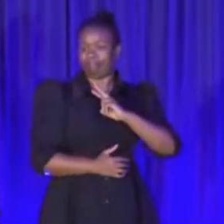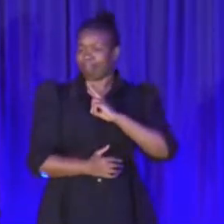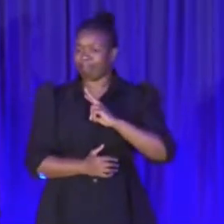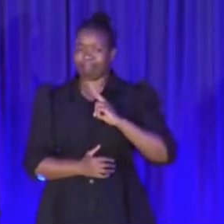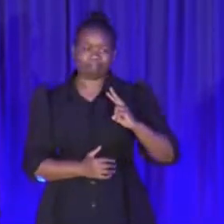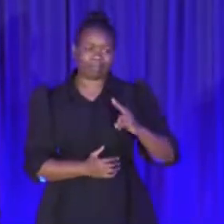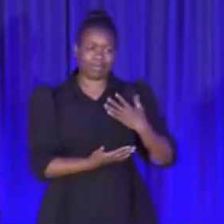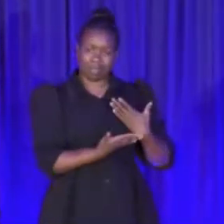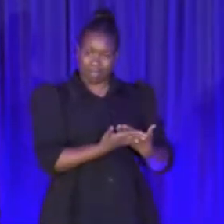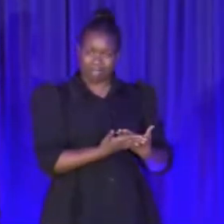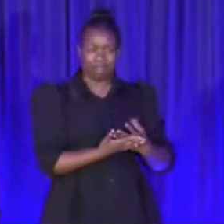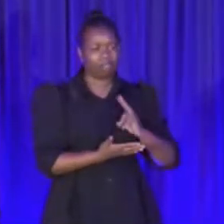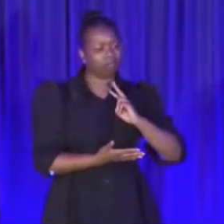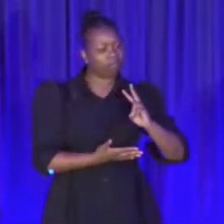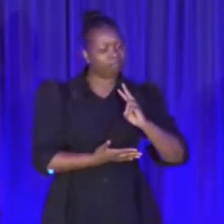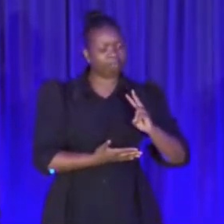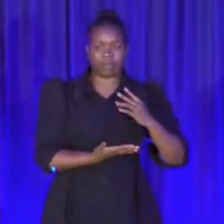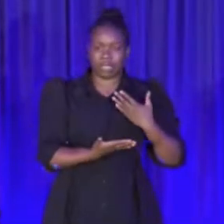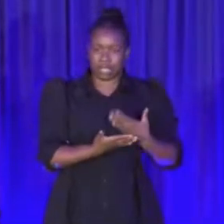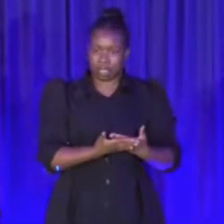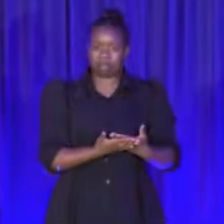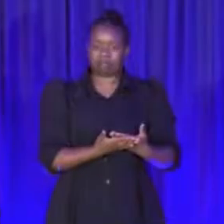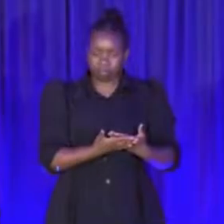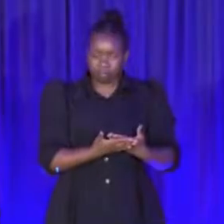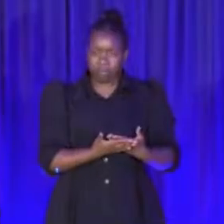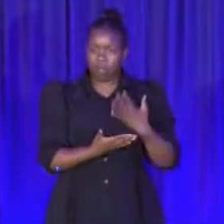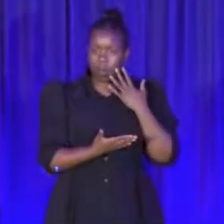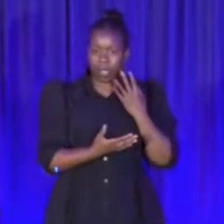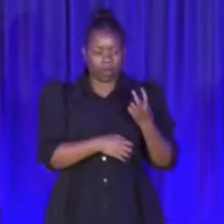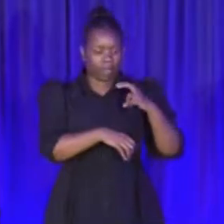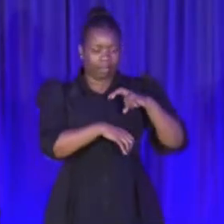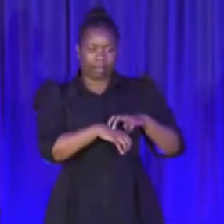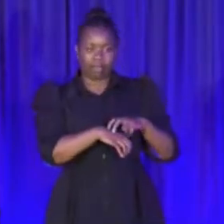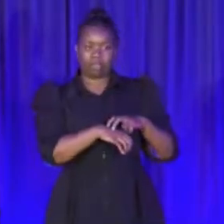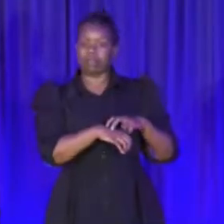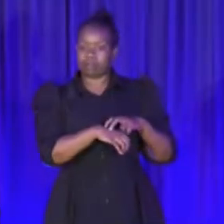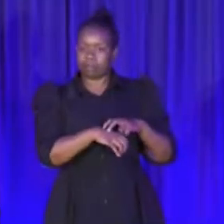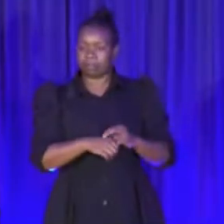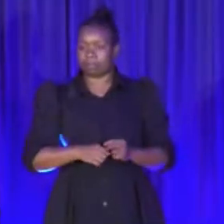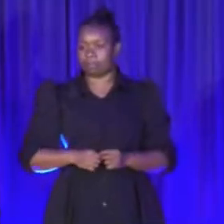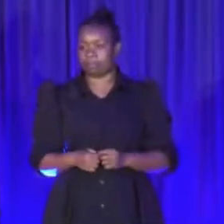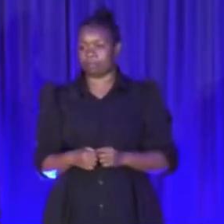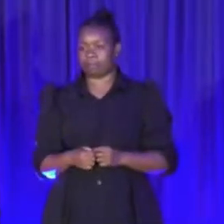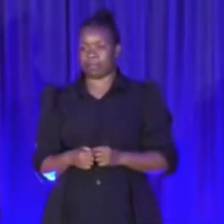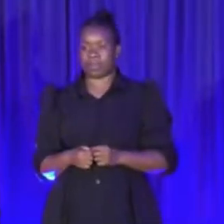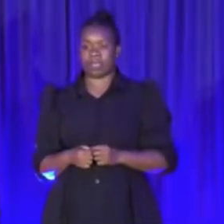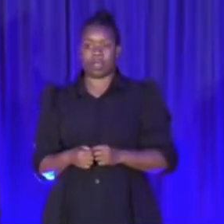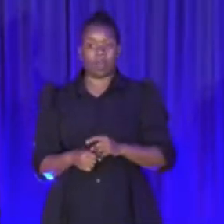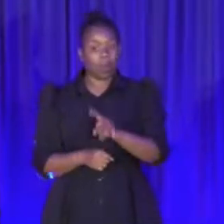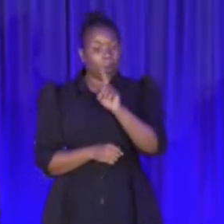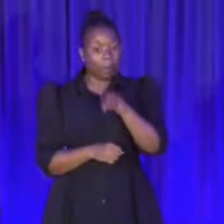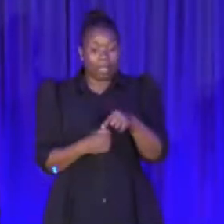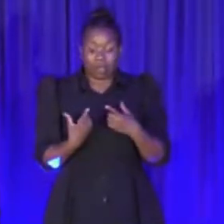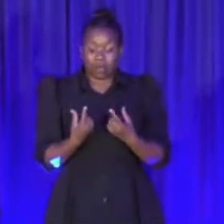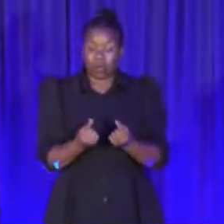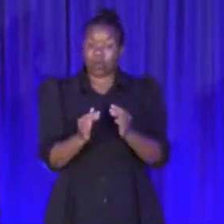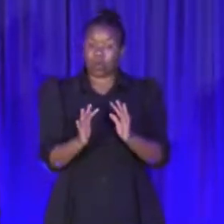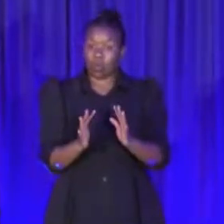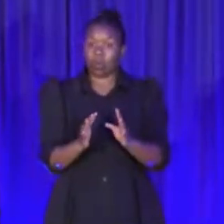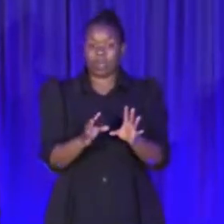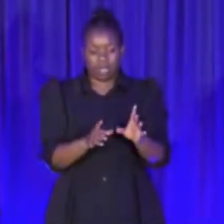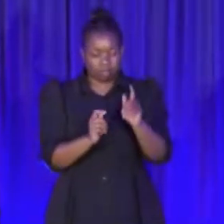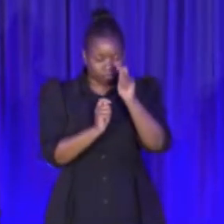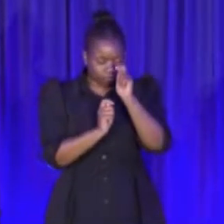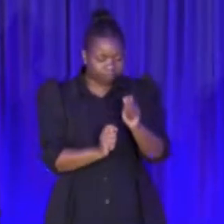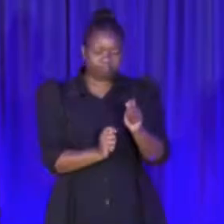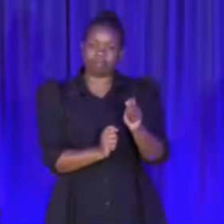voice counts at the time it is required most to count. And we must do so and